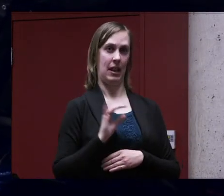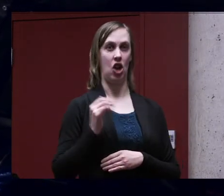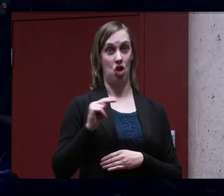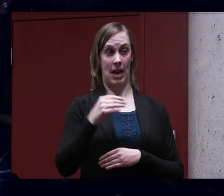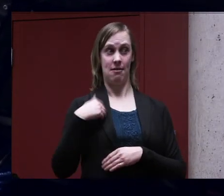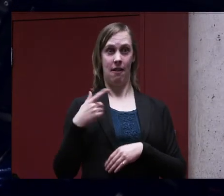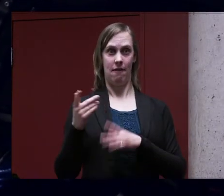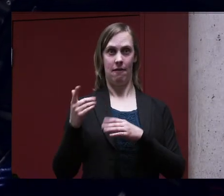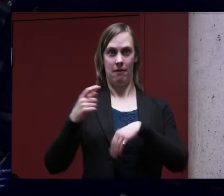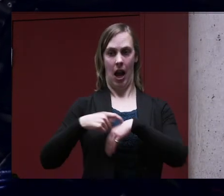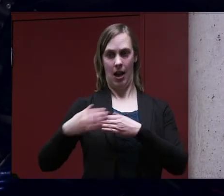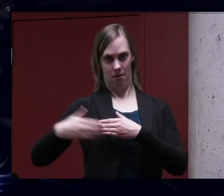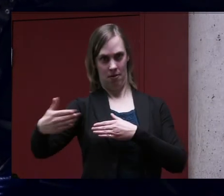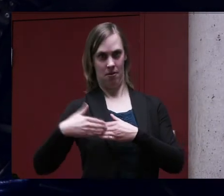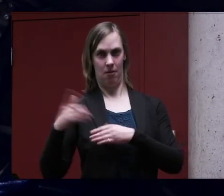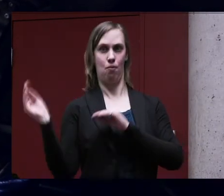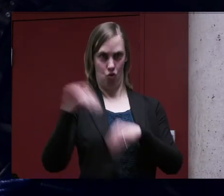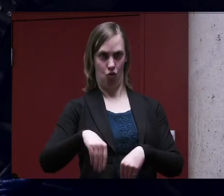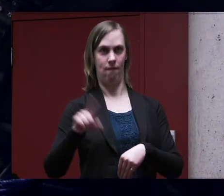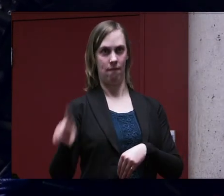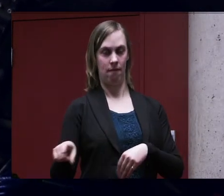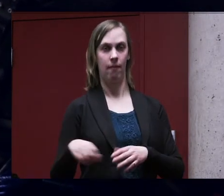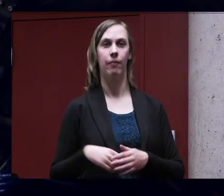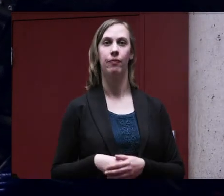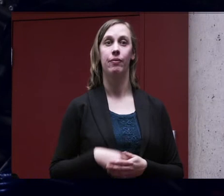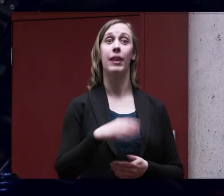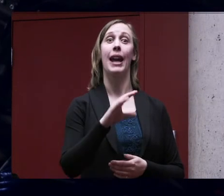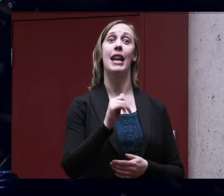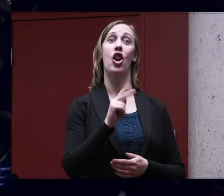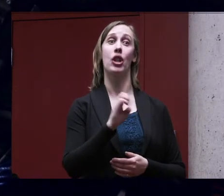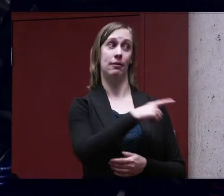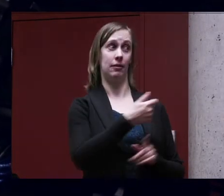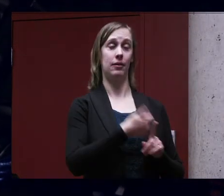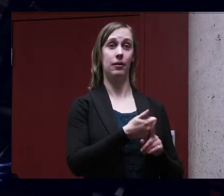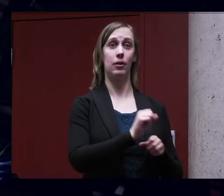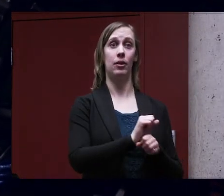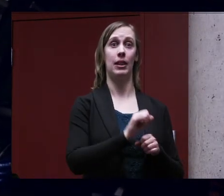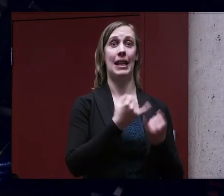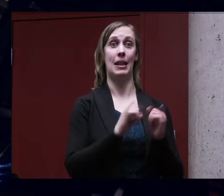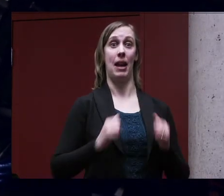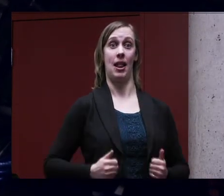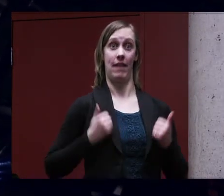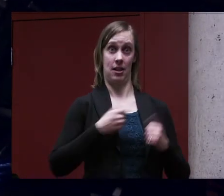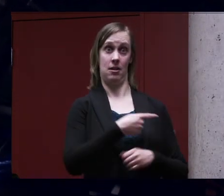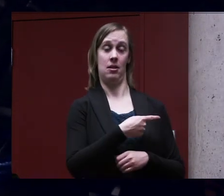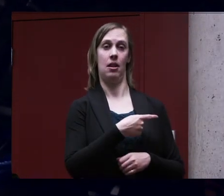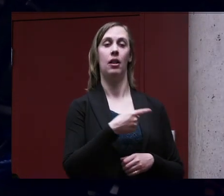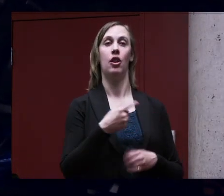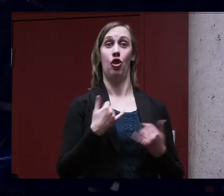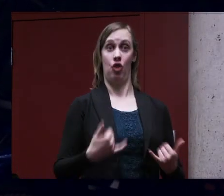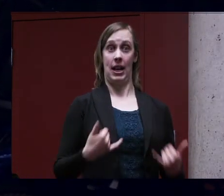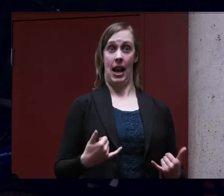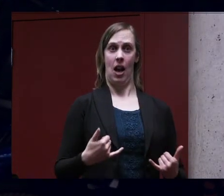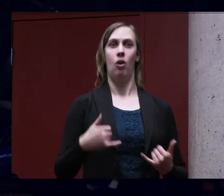said, Carrie there from Independent Living is also working on a report